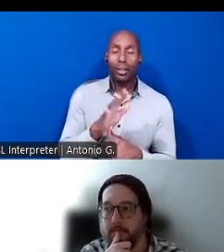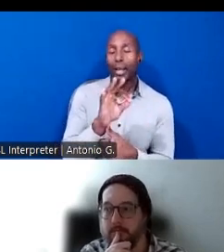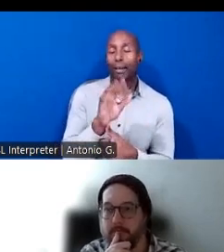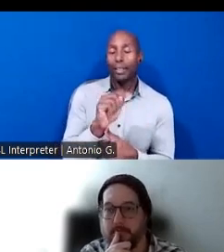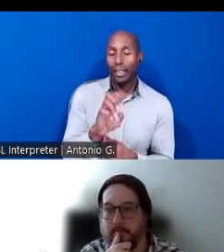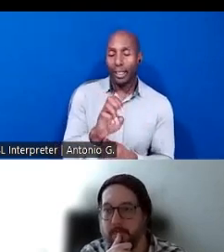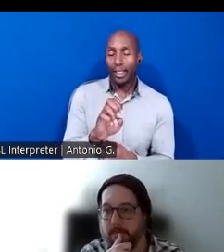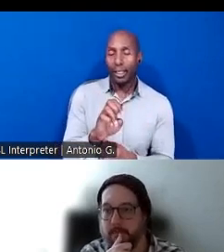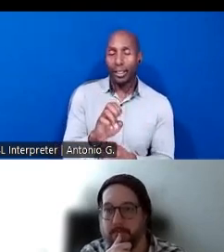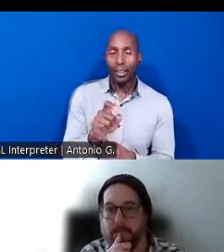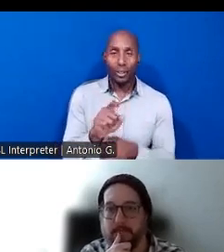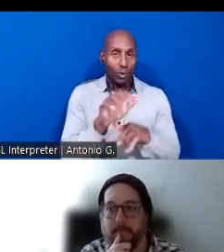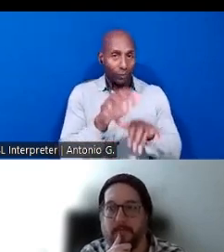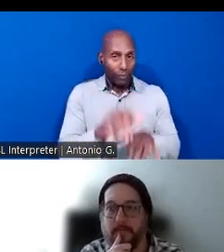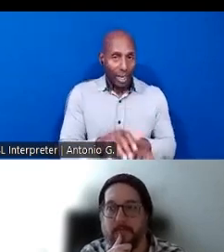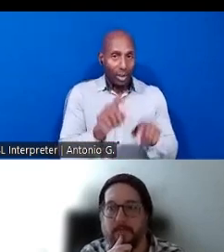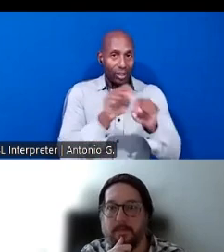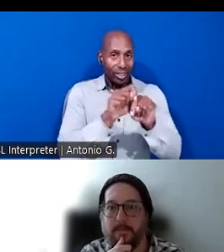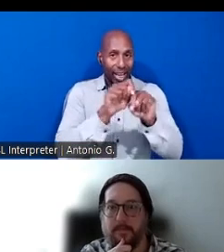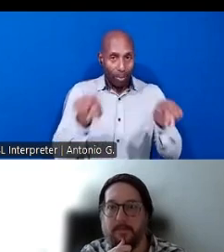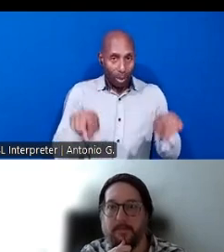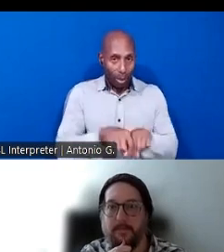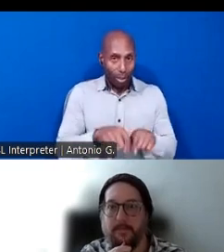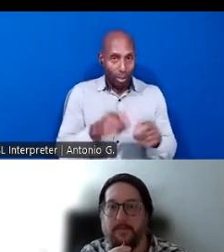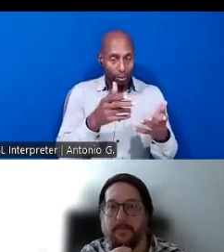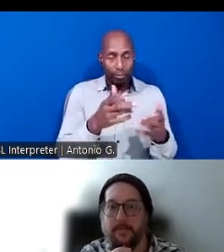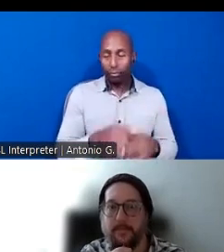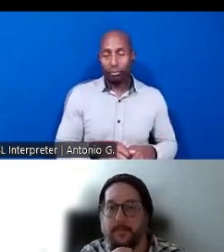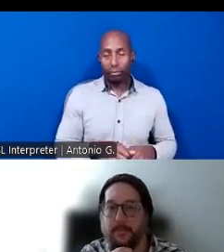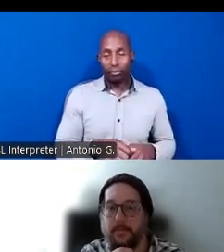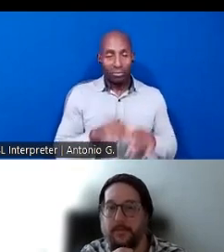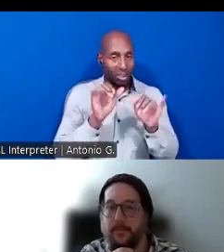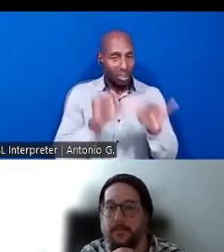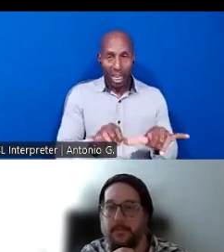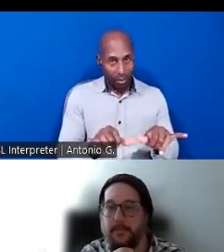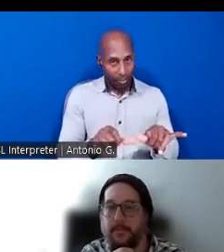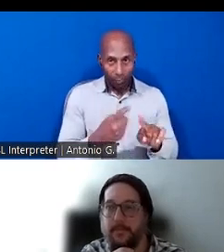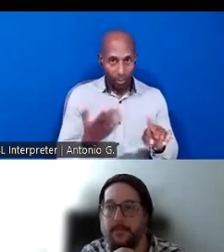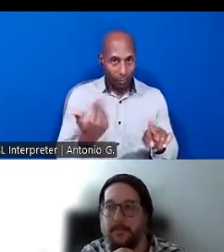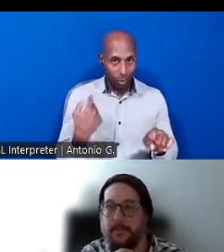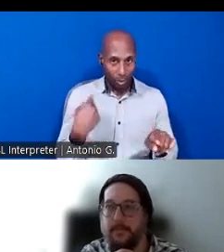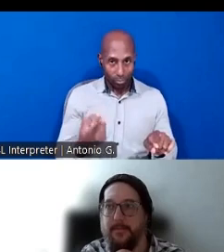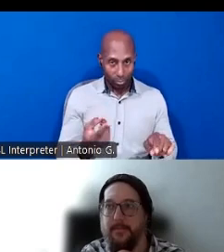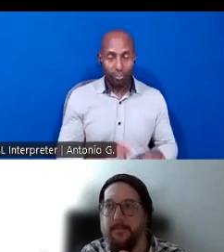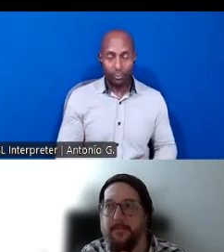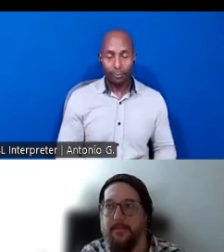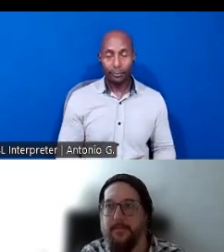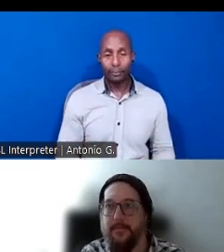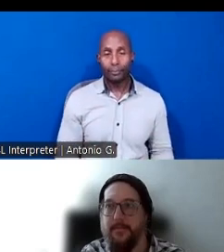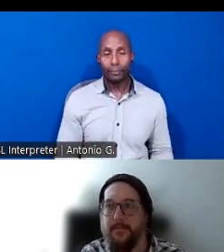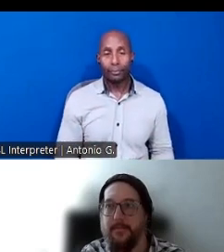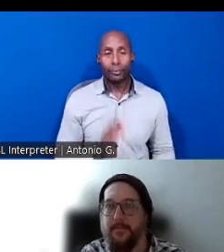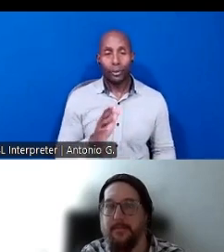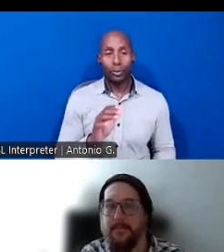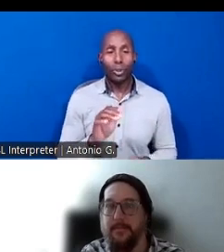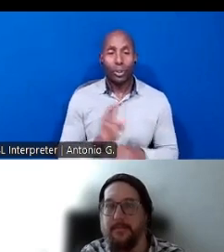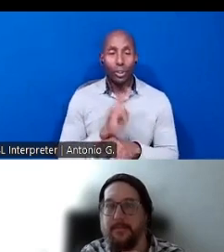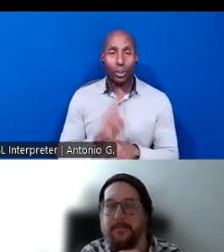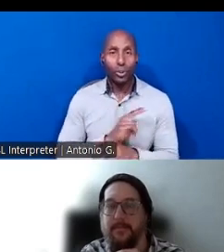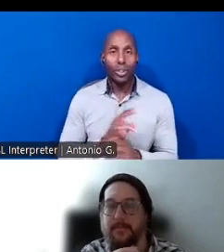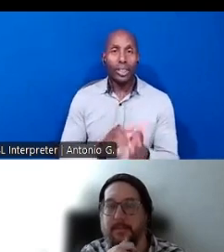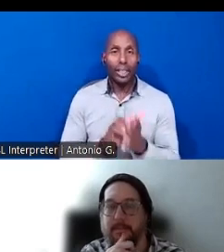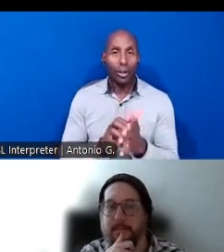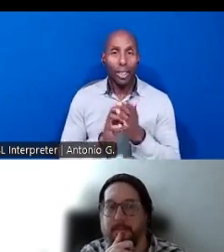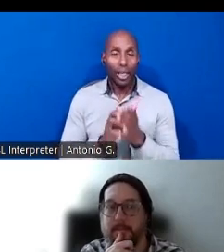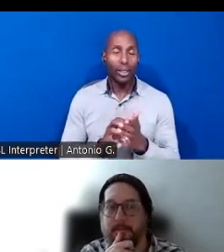out a table, and there's nothing different there. So it's just going to be, working on those calculations and then